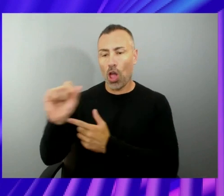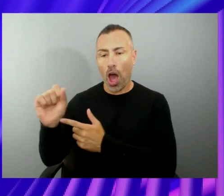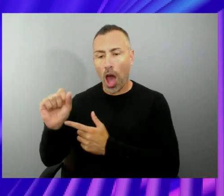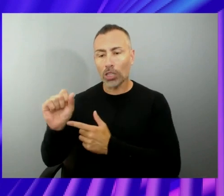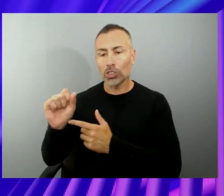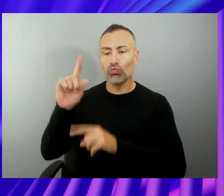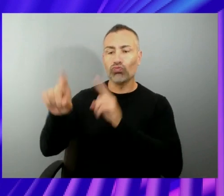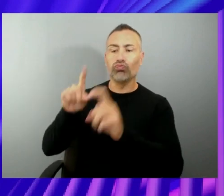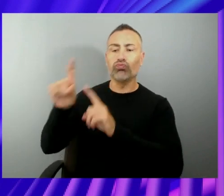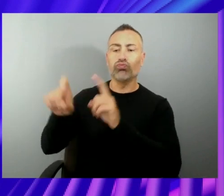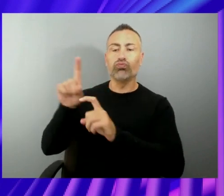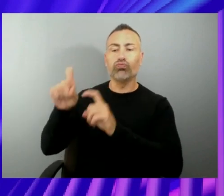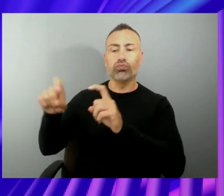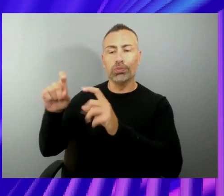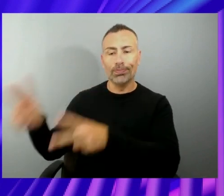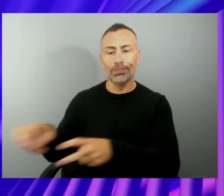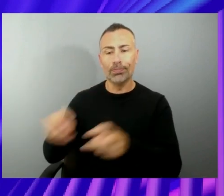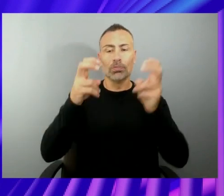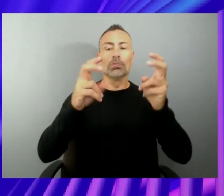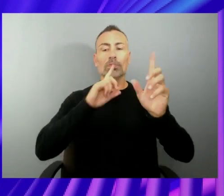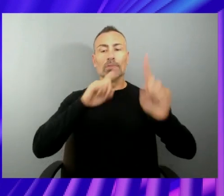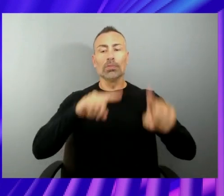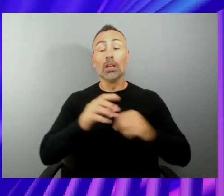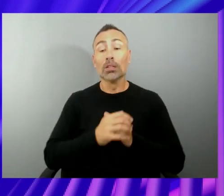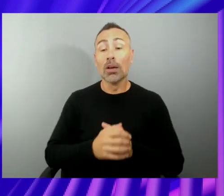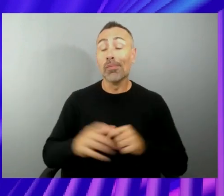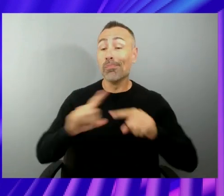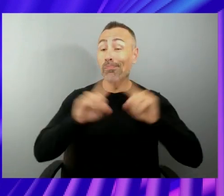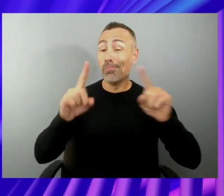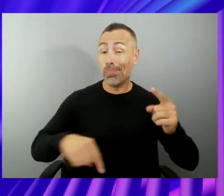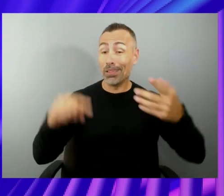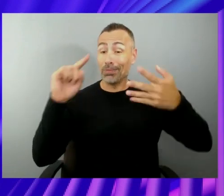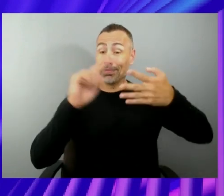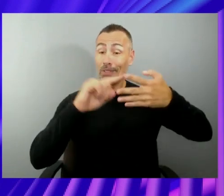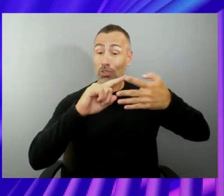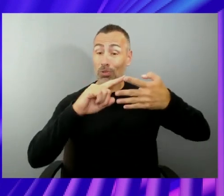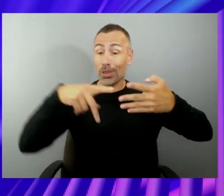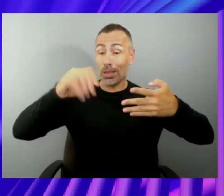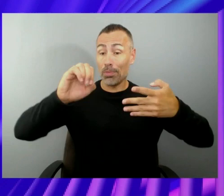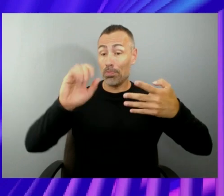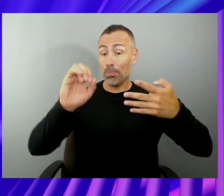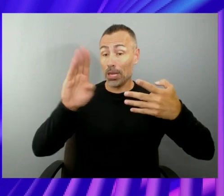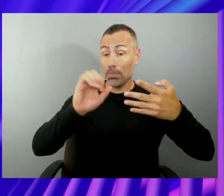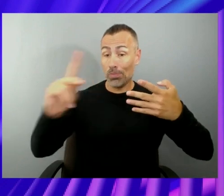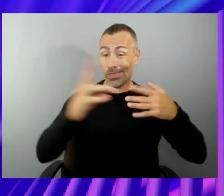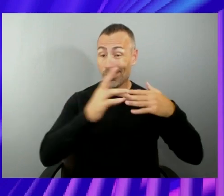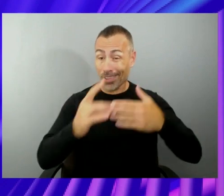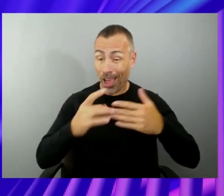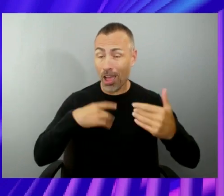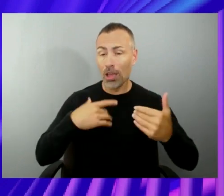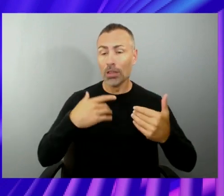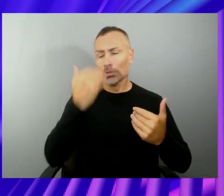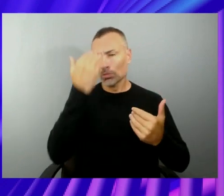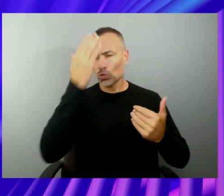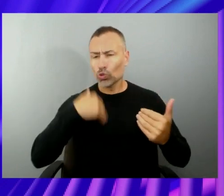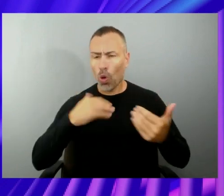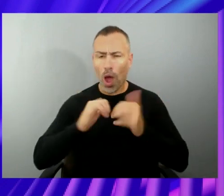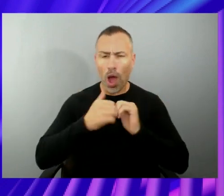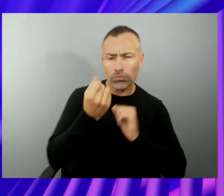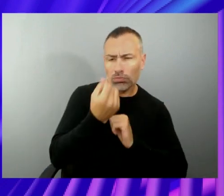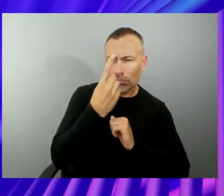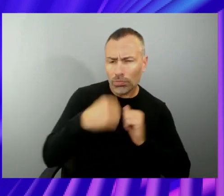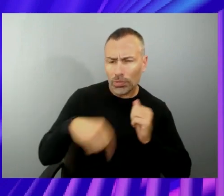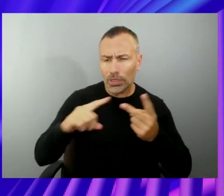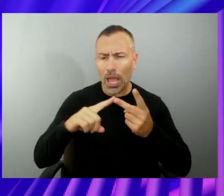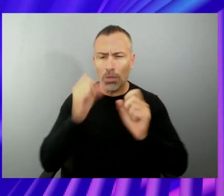framework utilizes those tools to help you understand how you could simulate and better prepare that type of event. Yeah, so